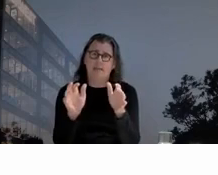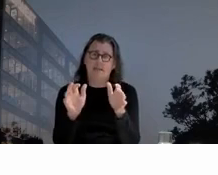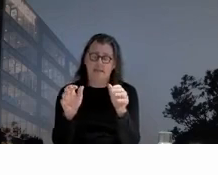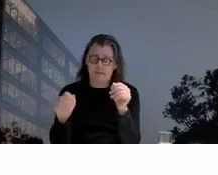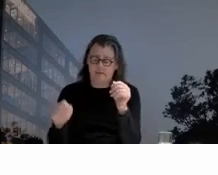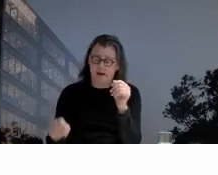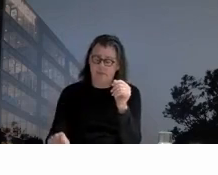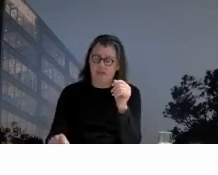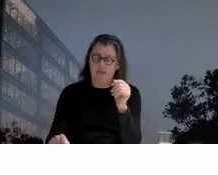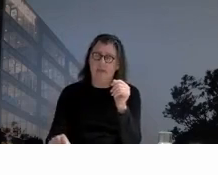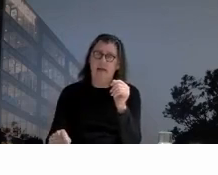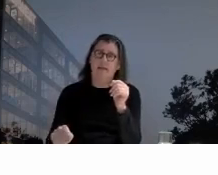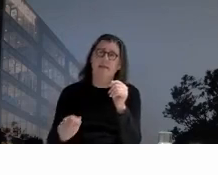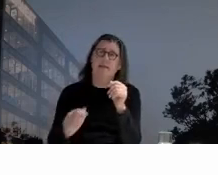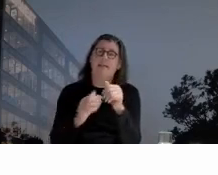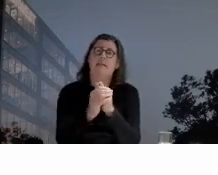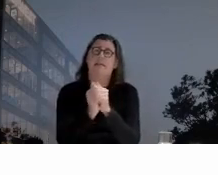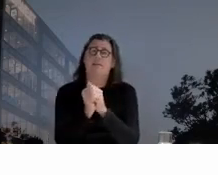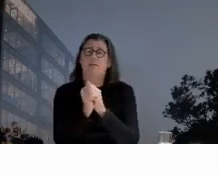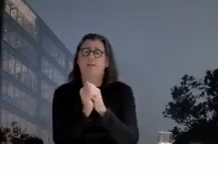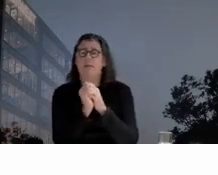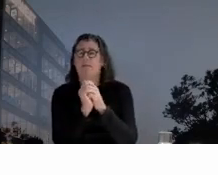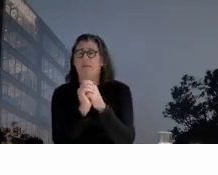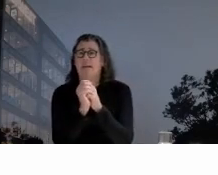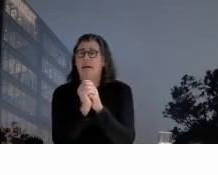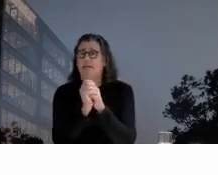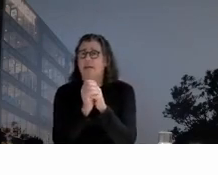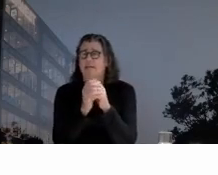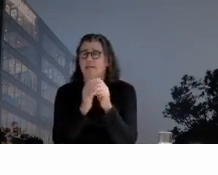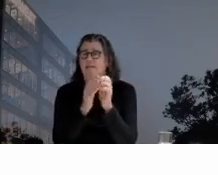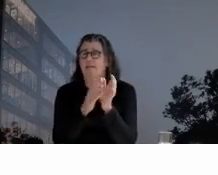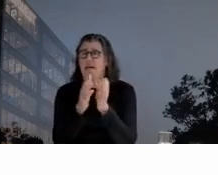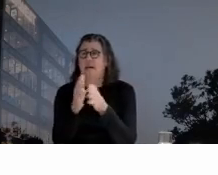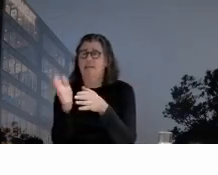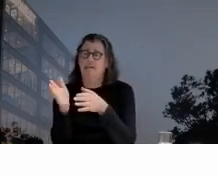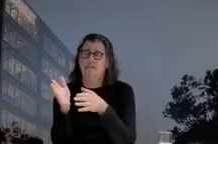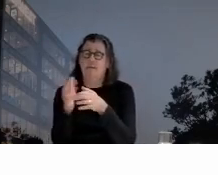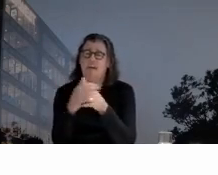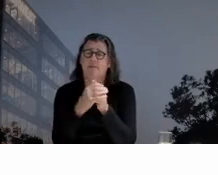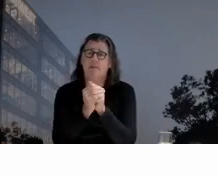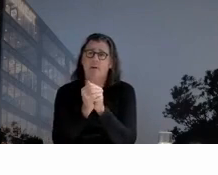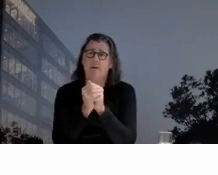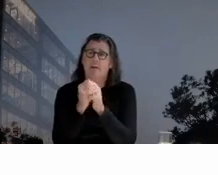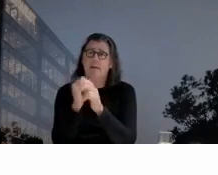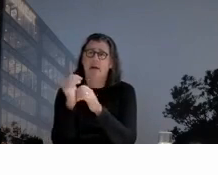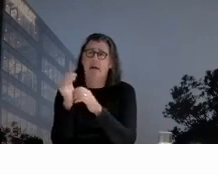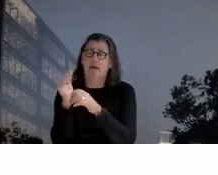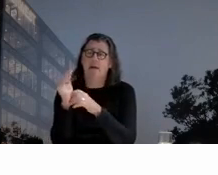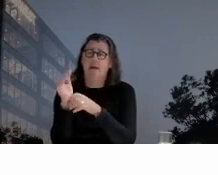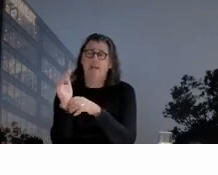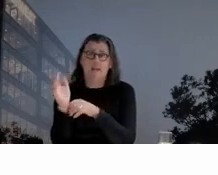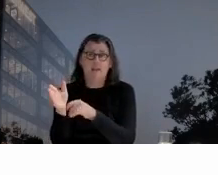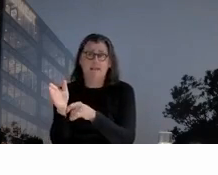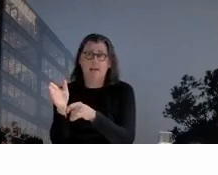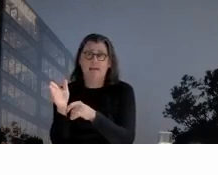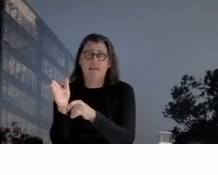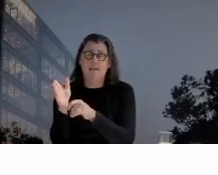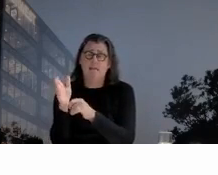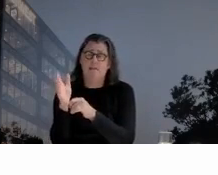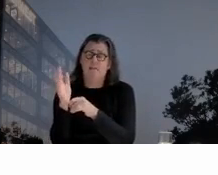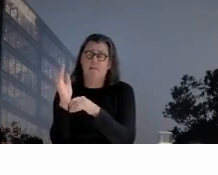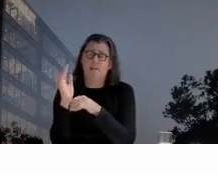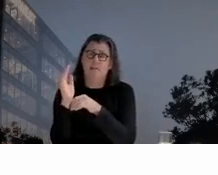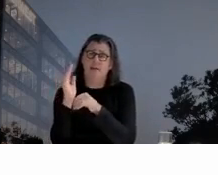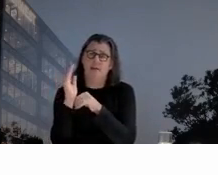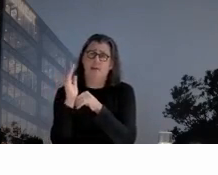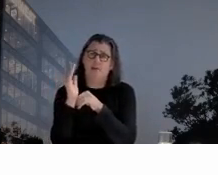it immediately represents that in 3 different data sets. The 3 data sets that we have internally are the ICE data set,